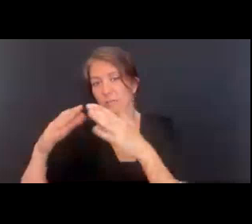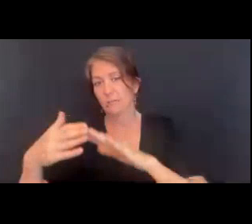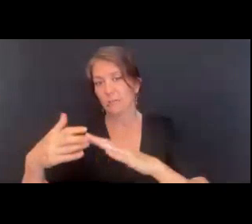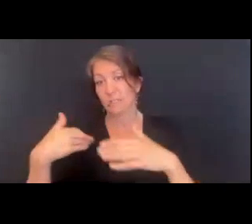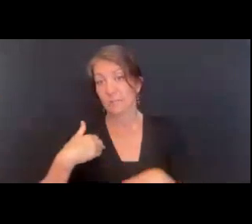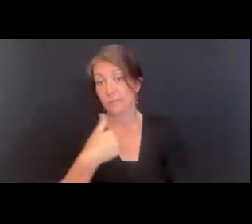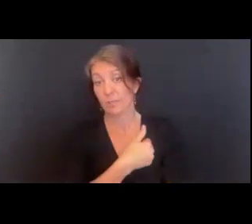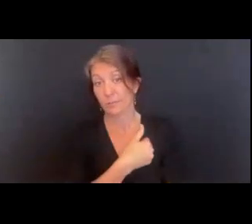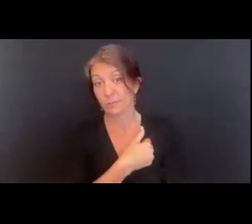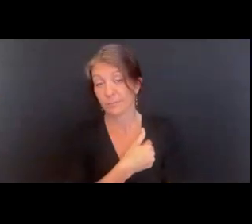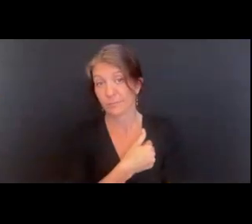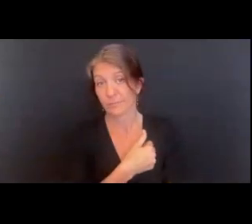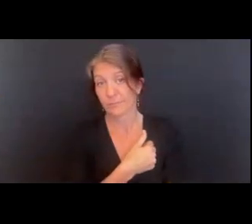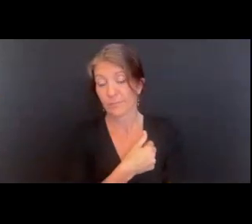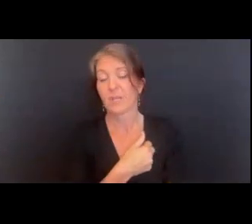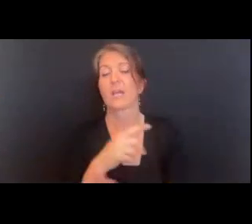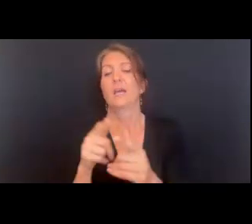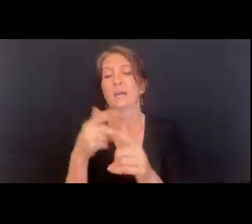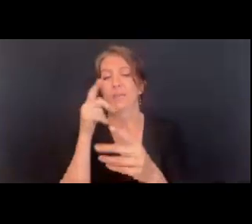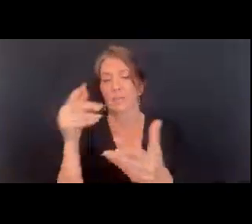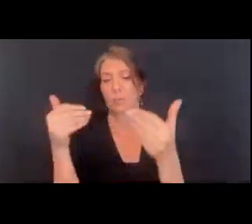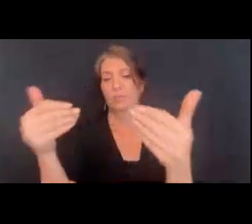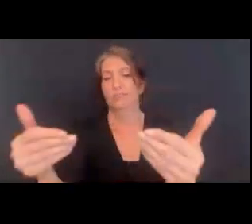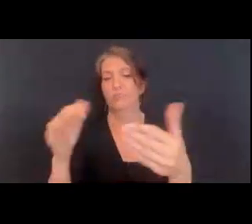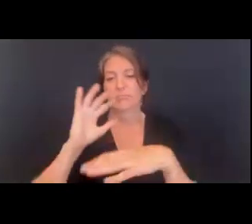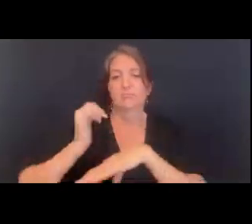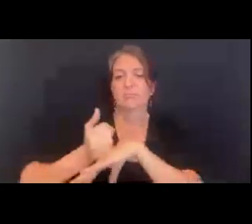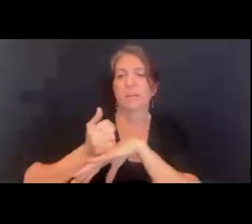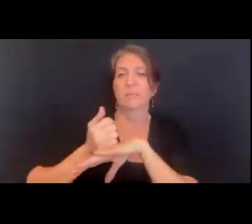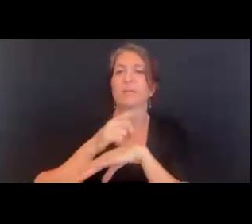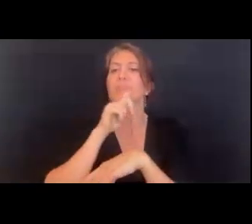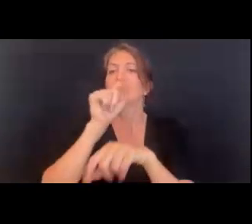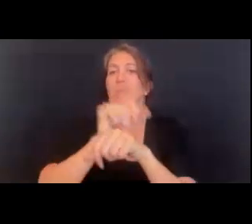in order to go ahead and schedule an assessment.